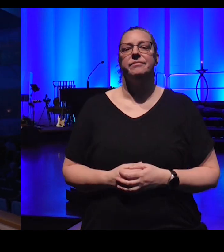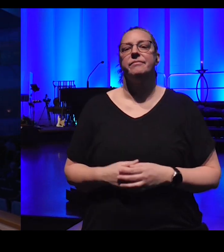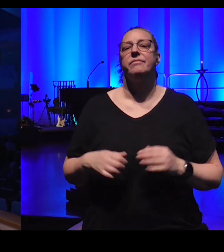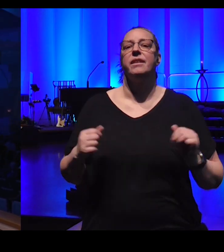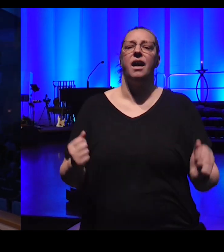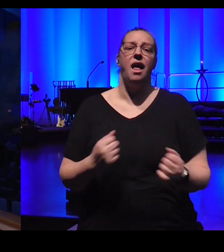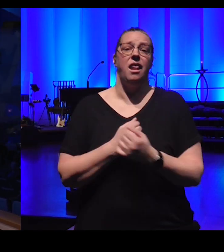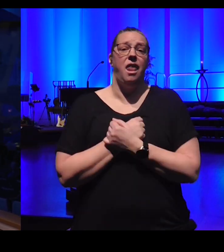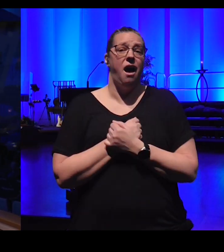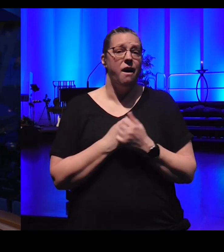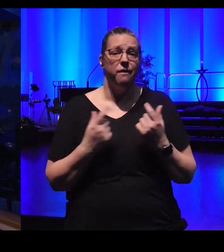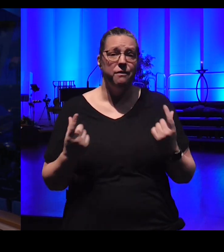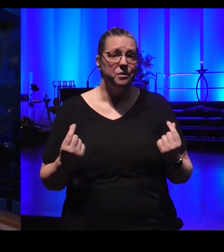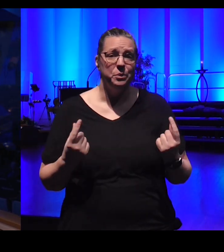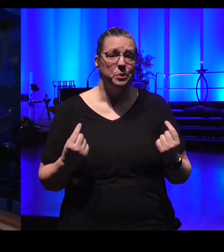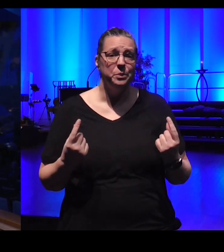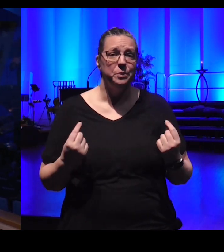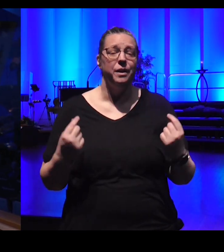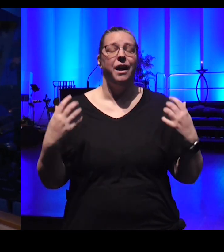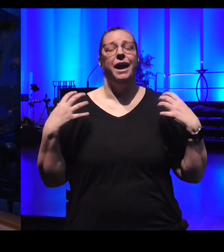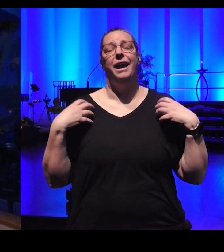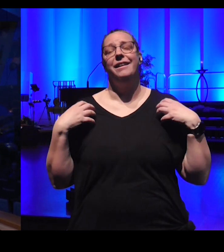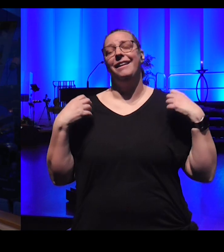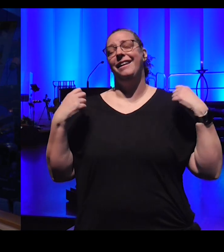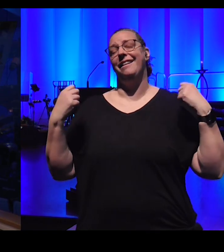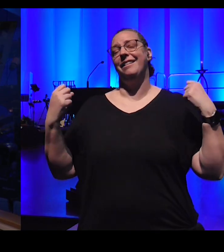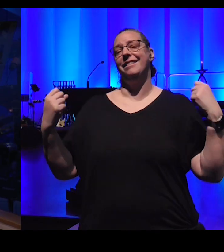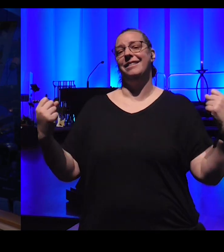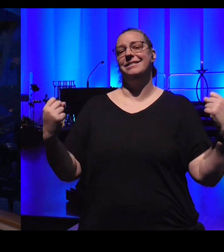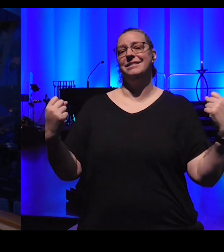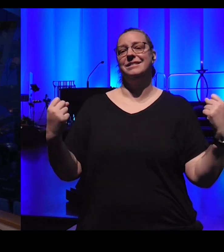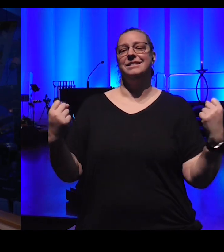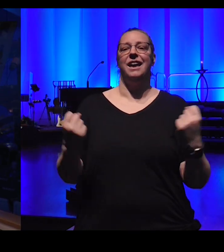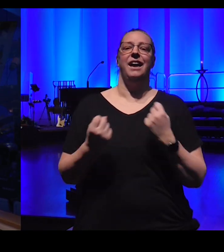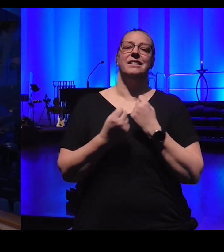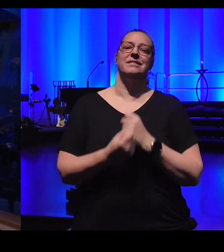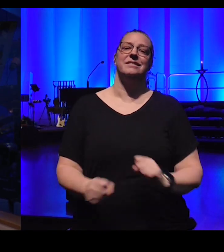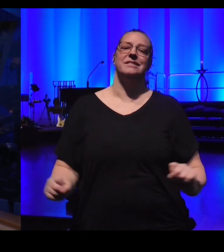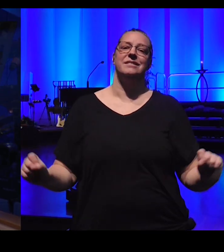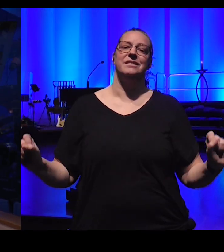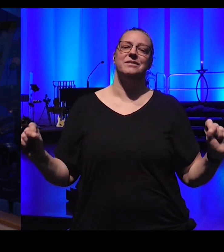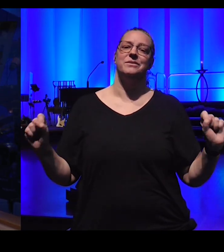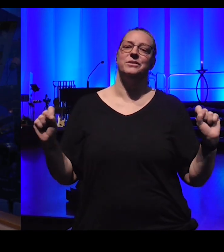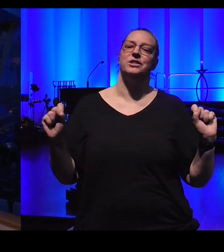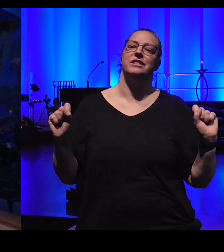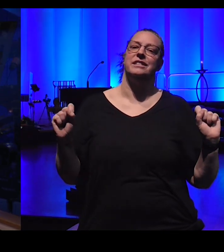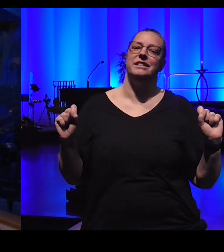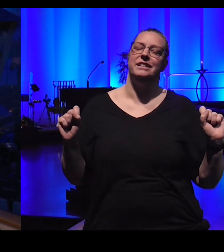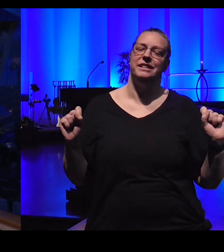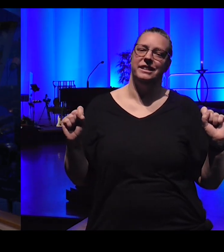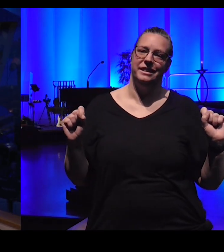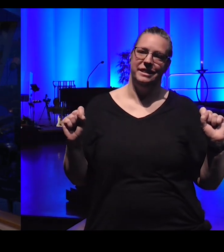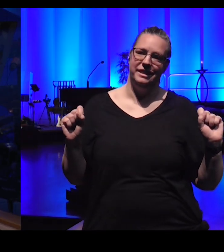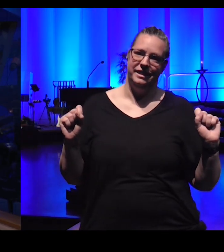Oh, love that heals, love that sets us